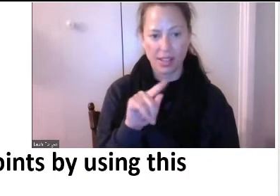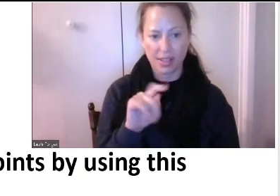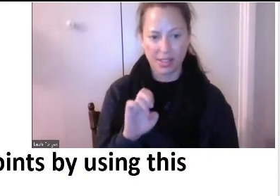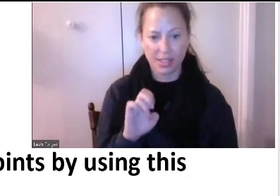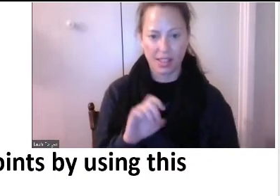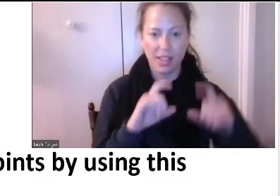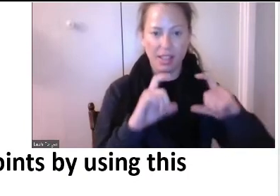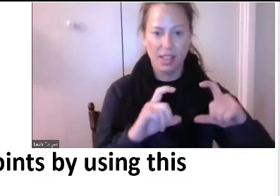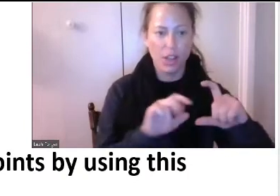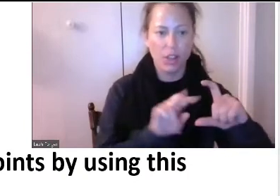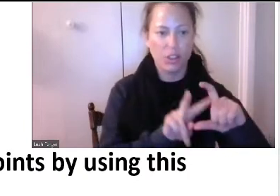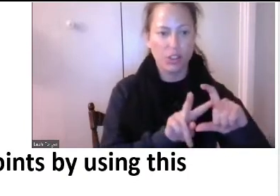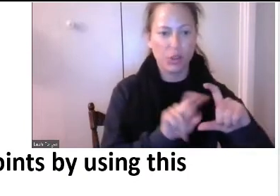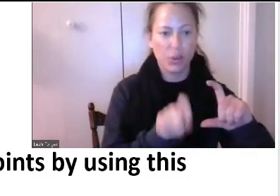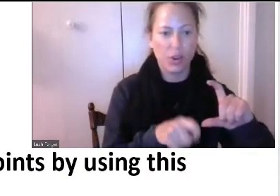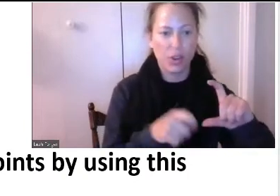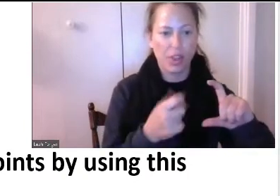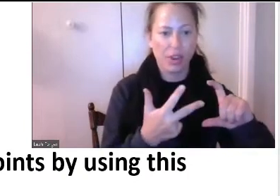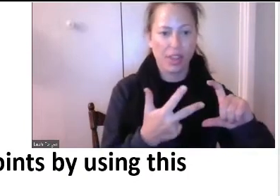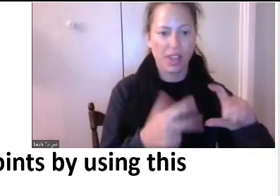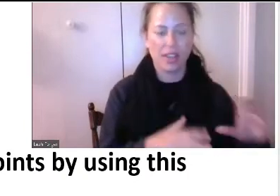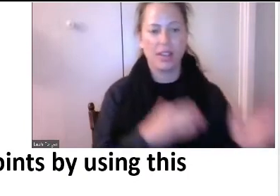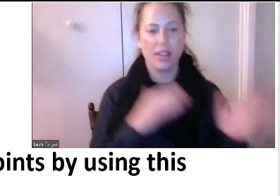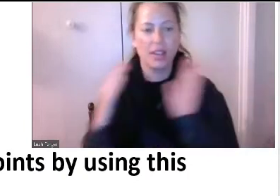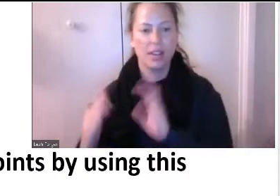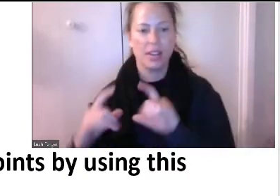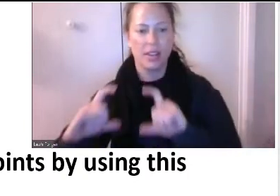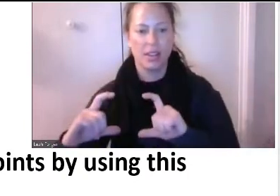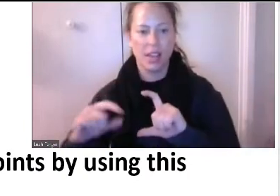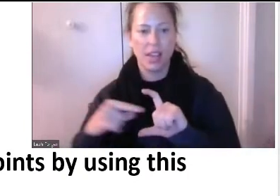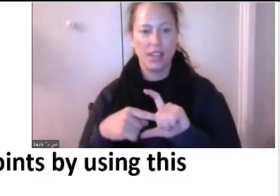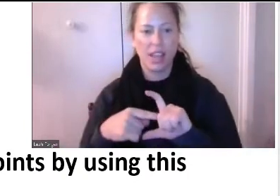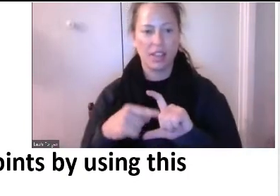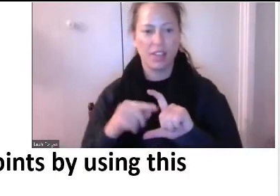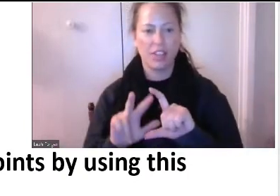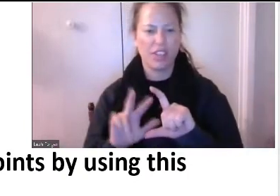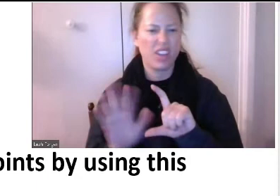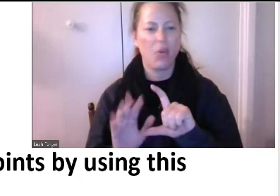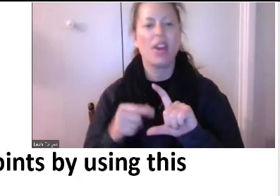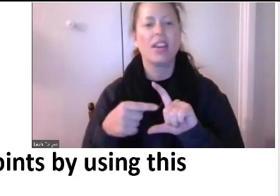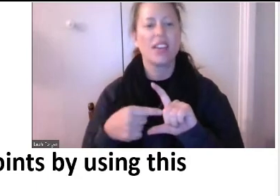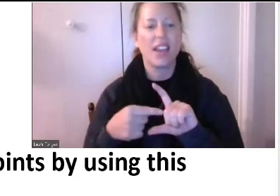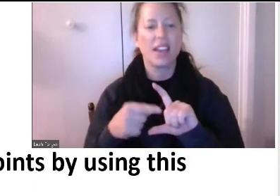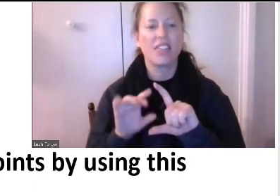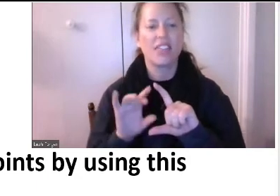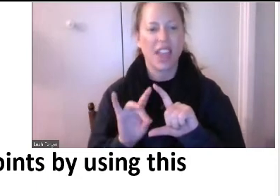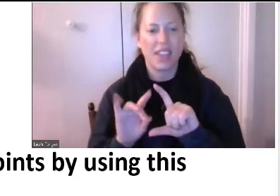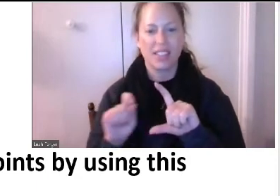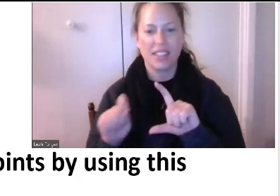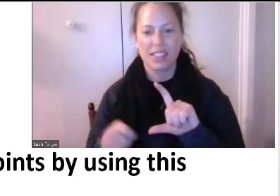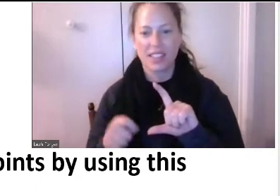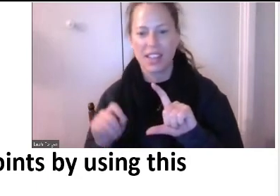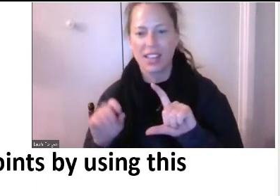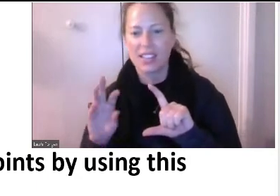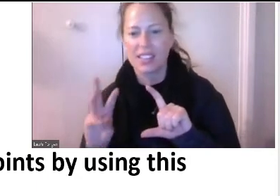-3, 6. Well, let's change that -3 to a -8. Let's make it 8. Okay, so 2,